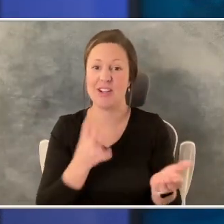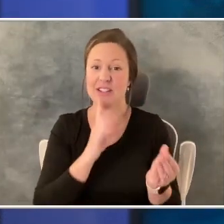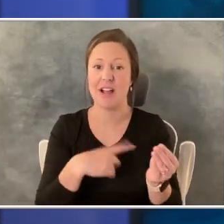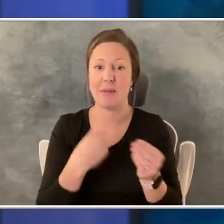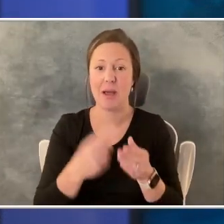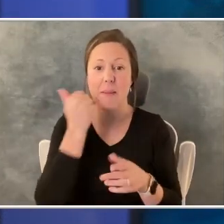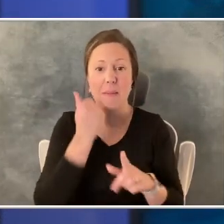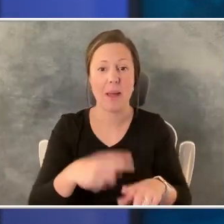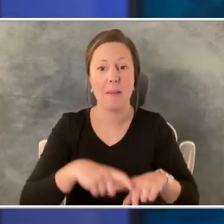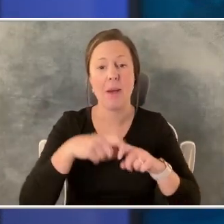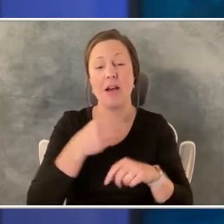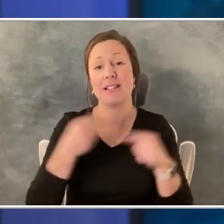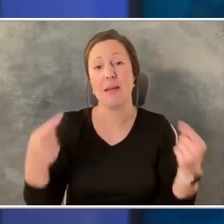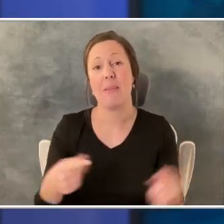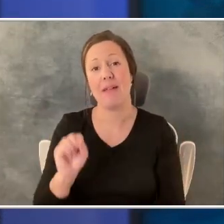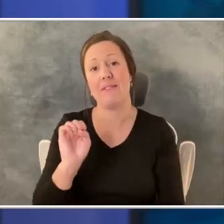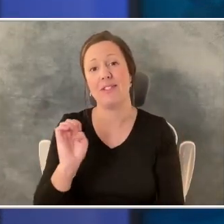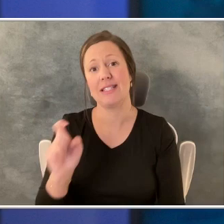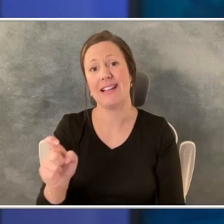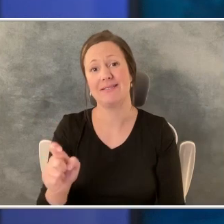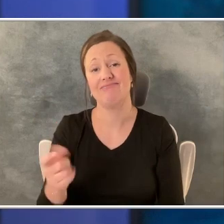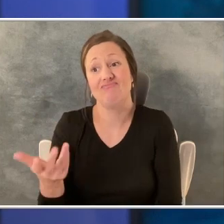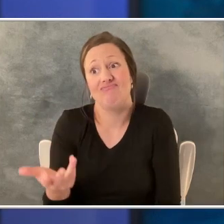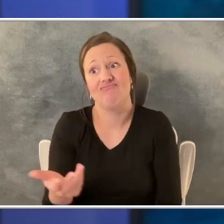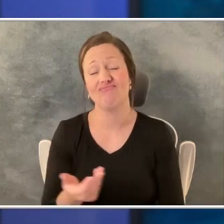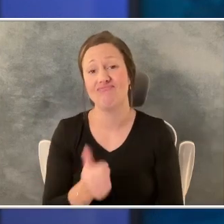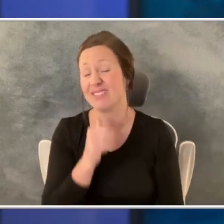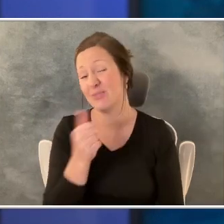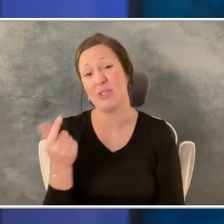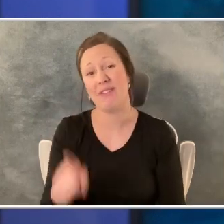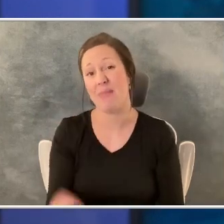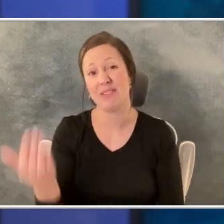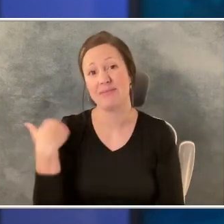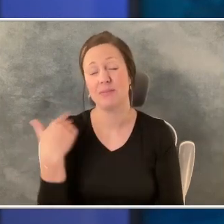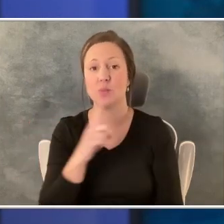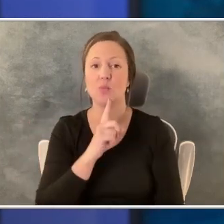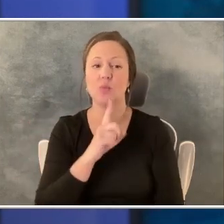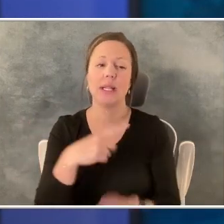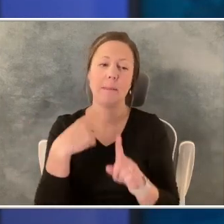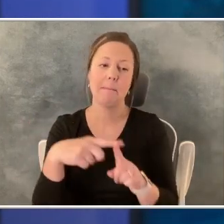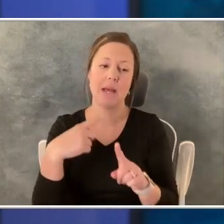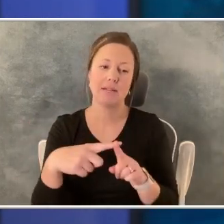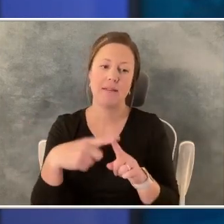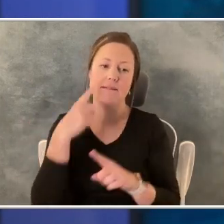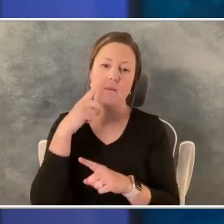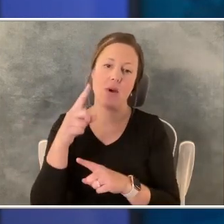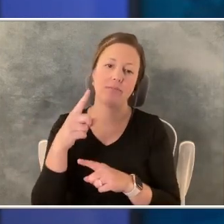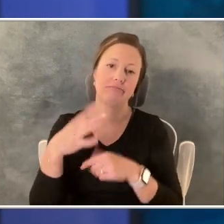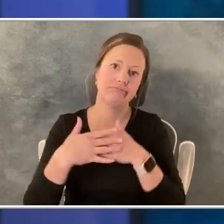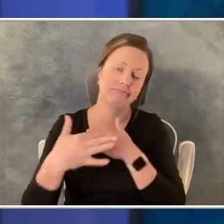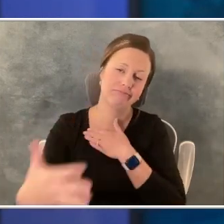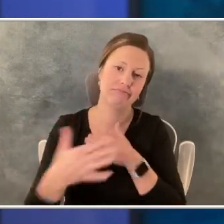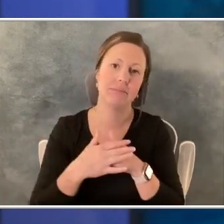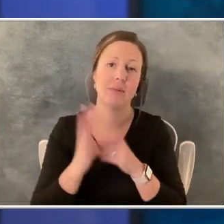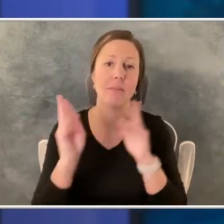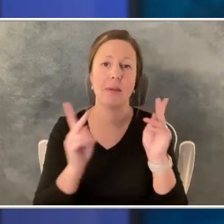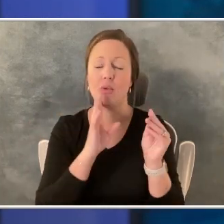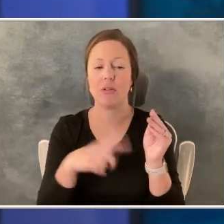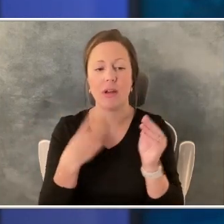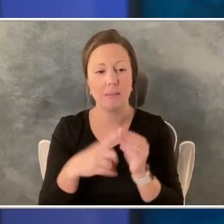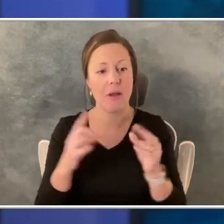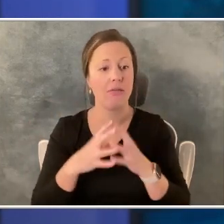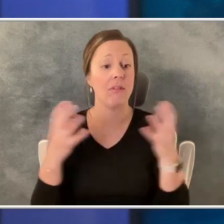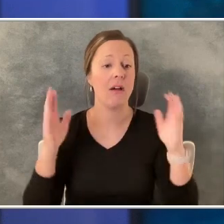think the takeaway is that there is optimism going forward. People are talking about it. There is a lot of great information,